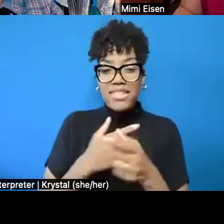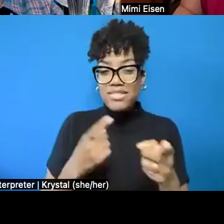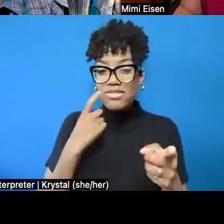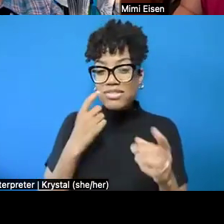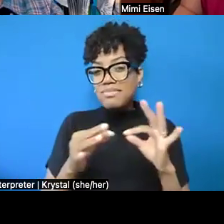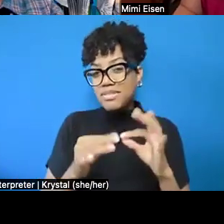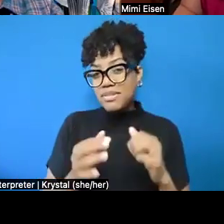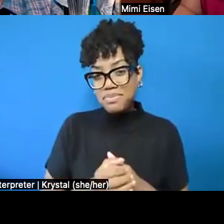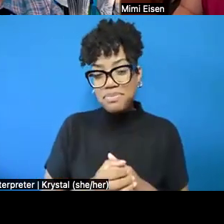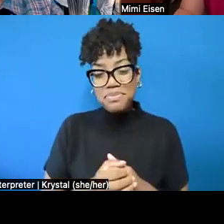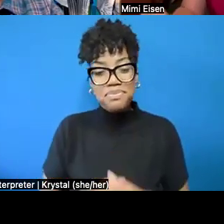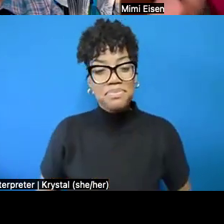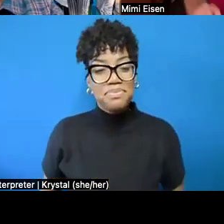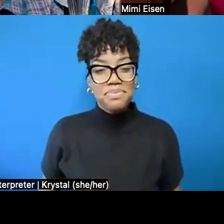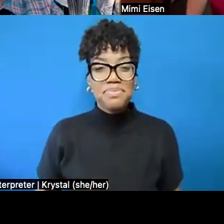said and Tiff.